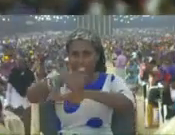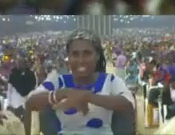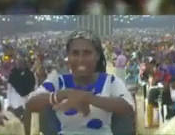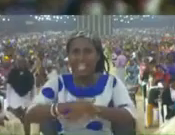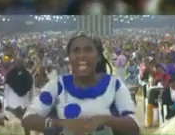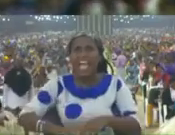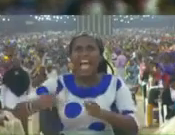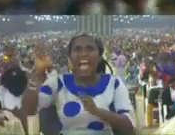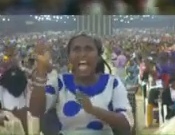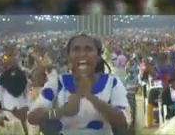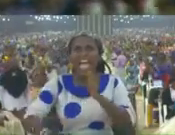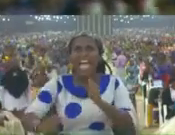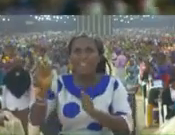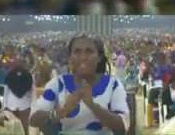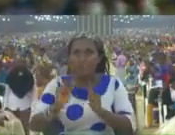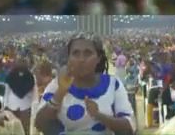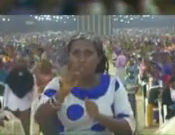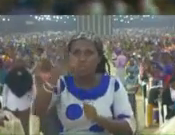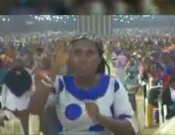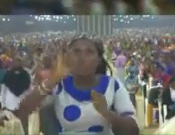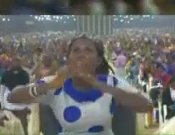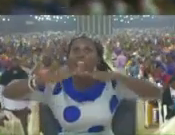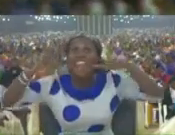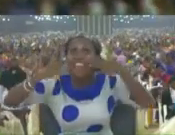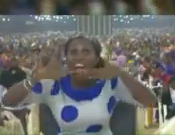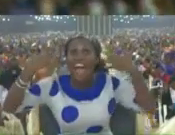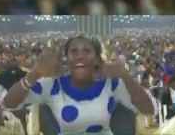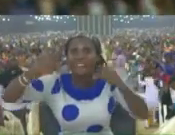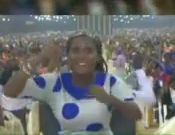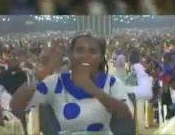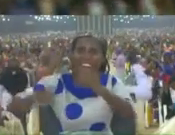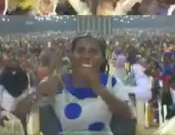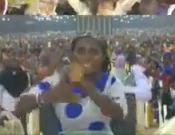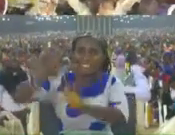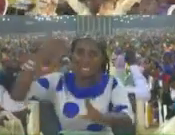every one of you here, you will laugh last.